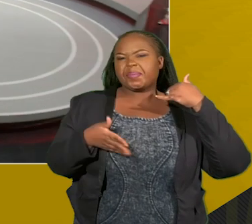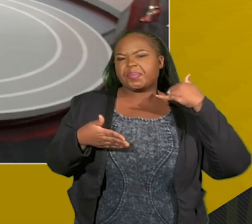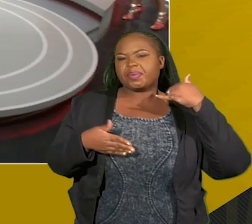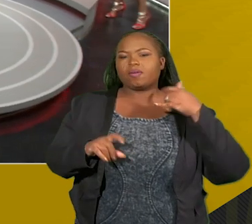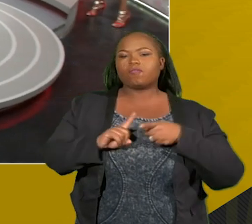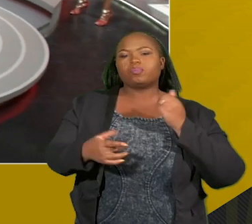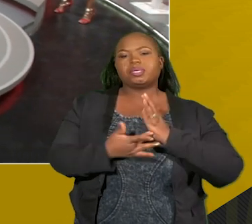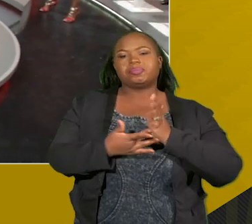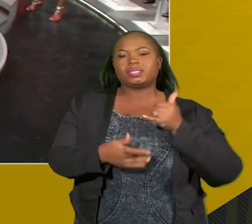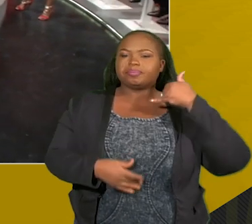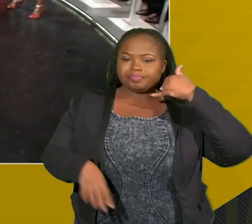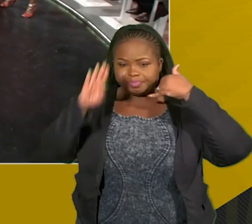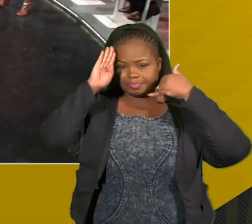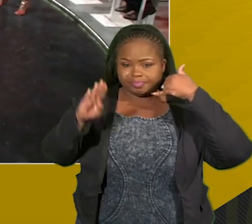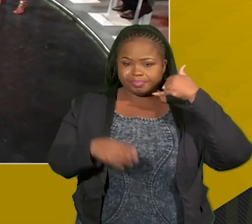Tembisa? Dumela Anonymous.